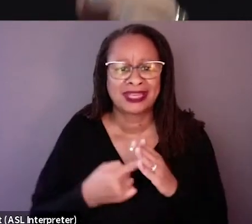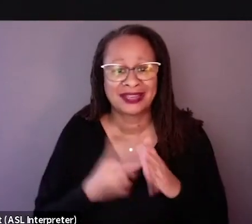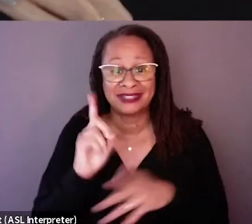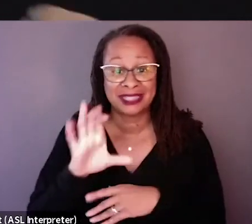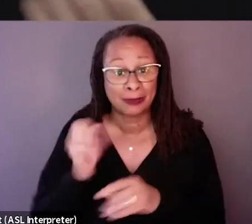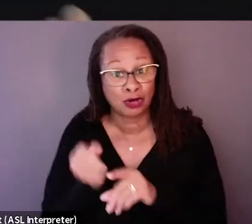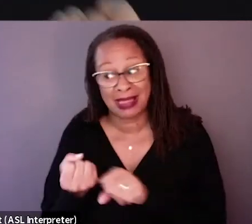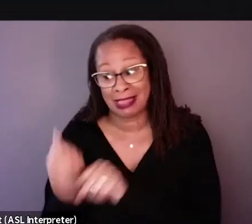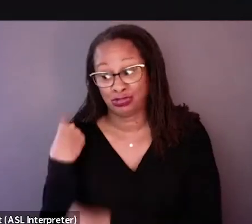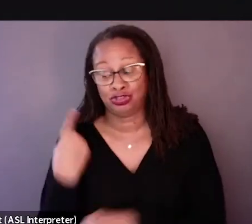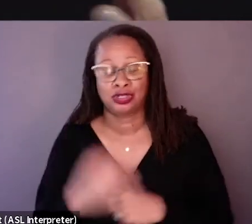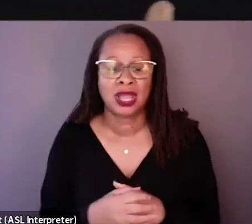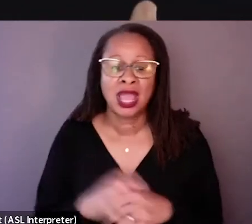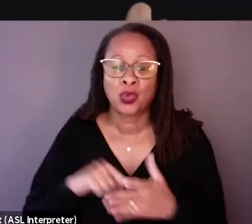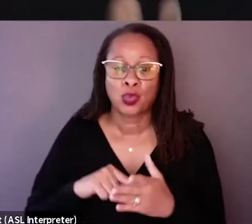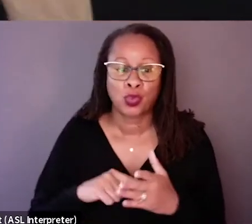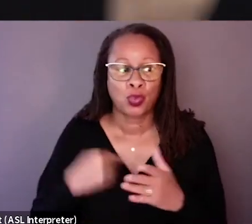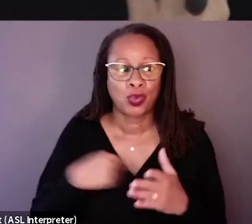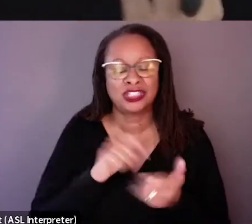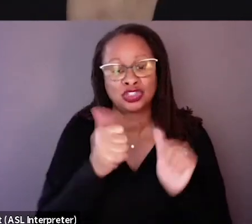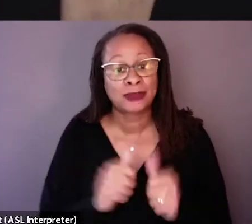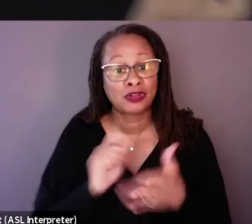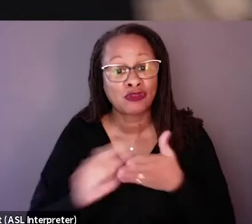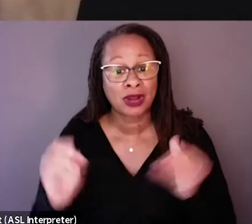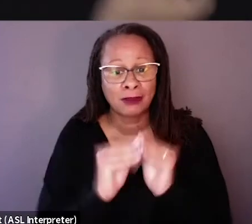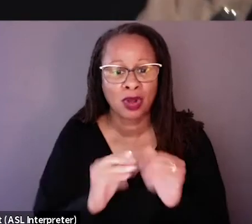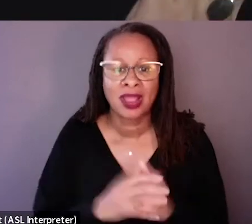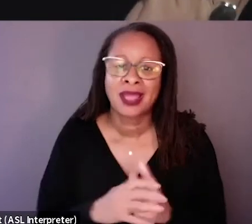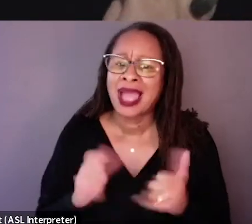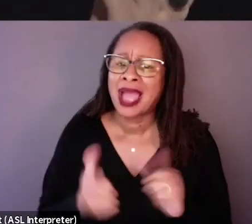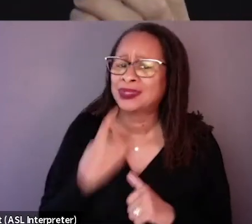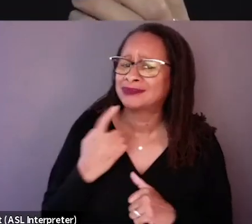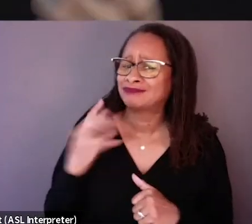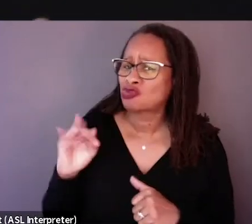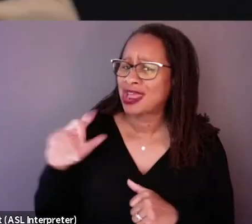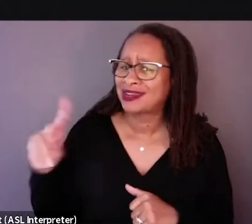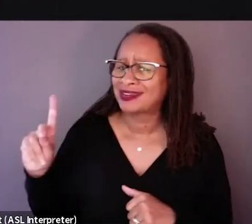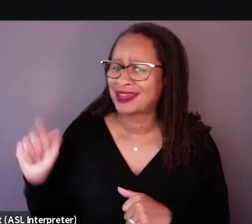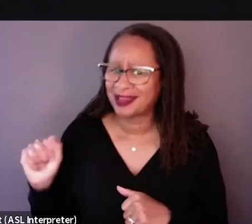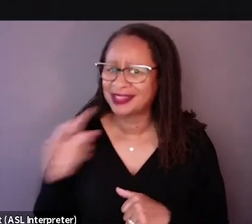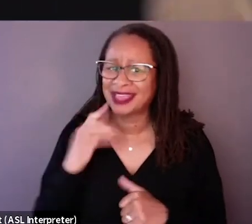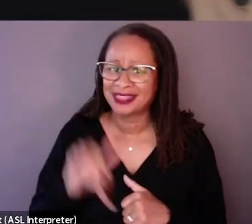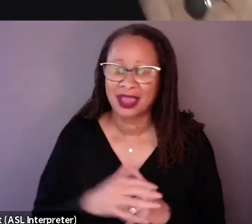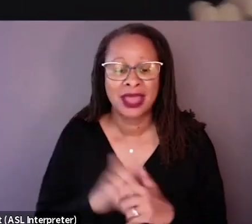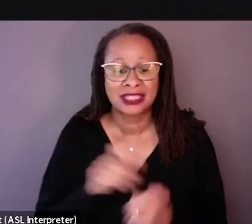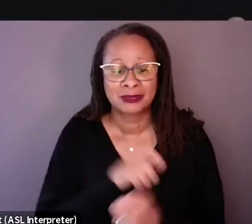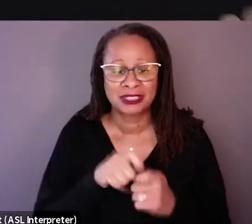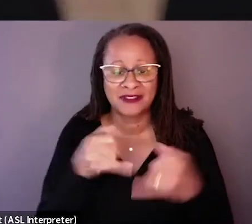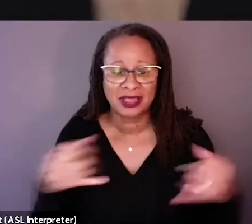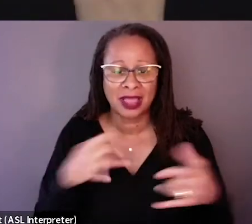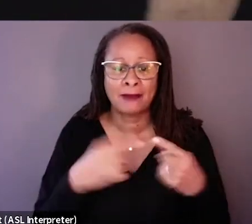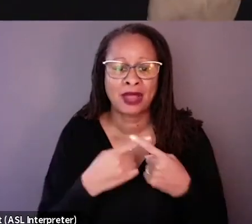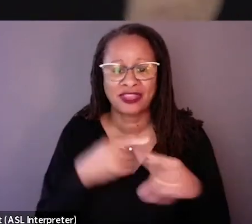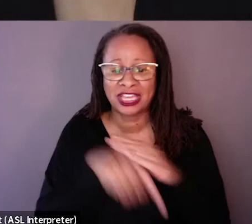did begin to shape our writing a little bit more. We would say like, oh, how would Miranda say this? And specifically like the line about the killer turnip,